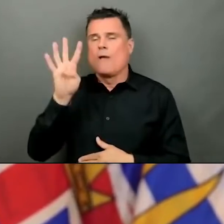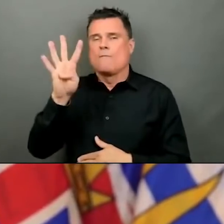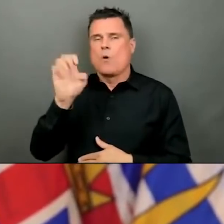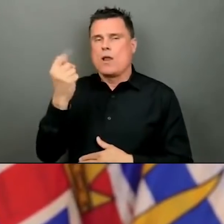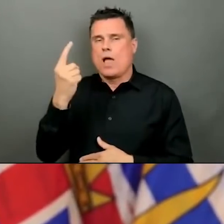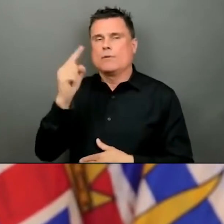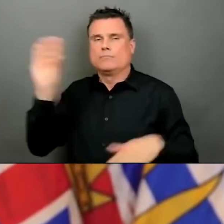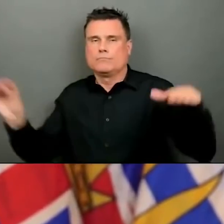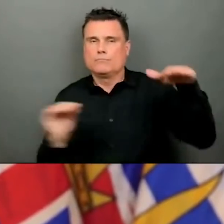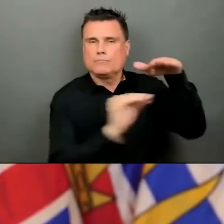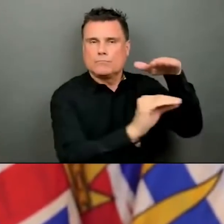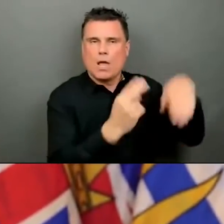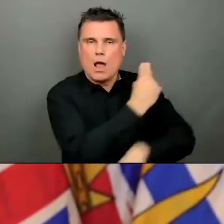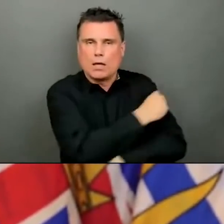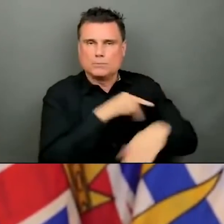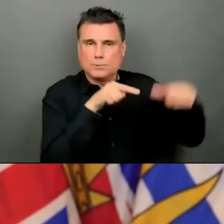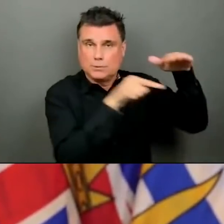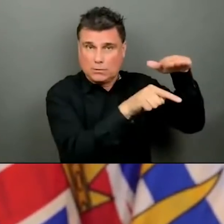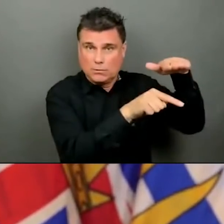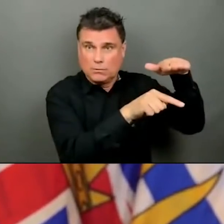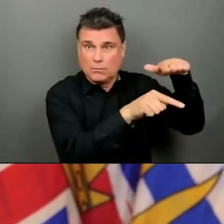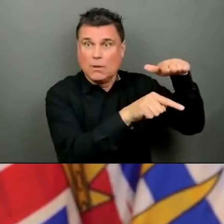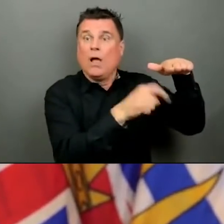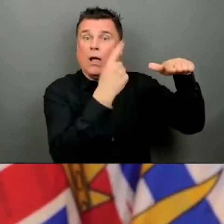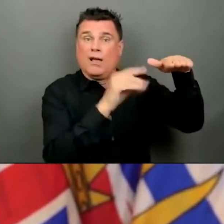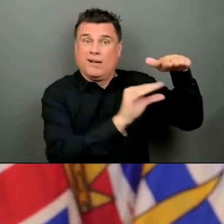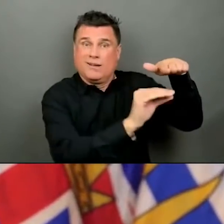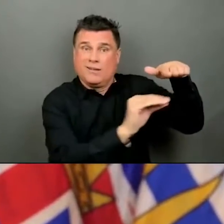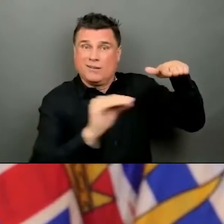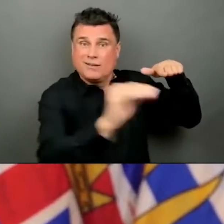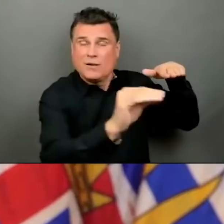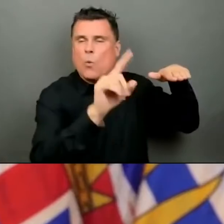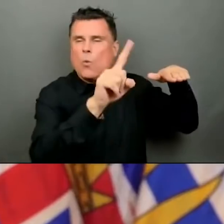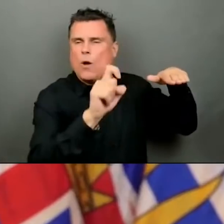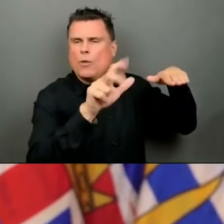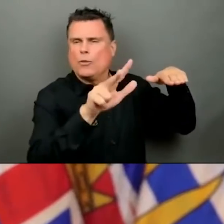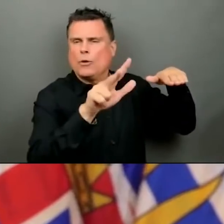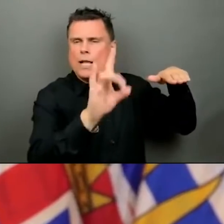138 people in critical care or ICU. We now have